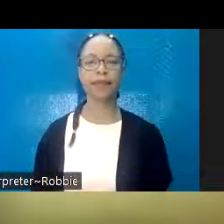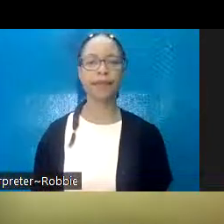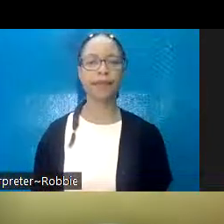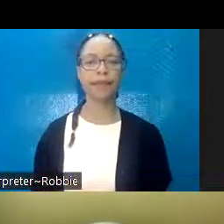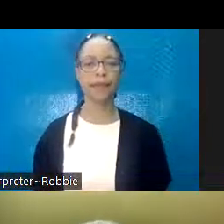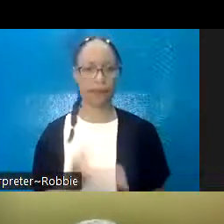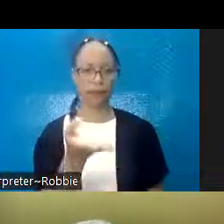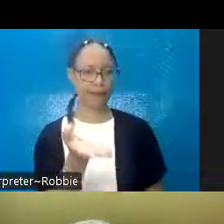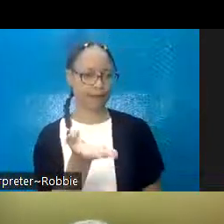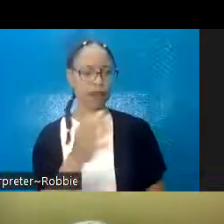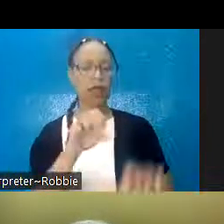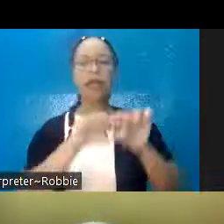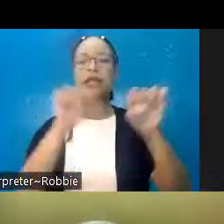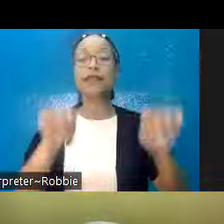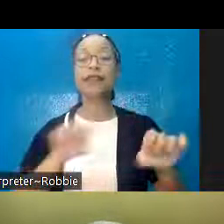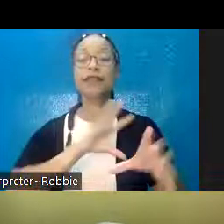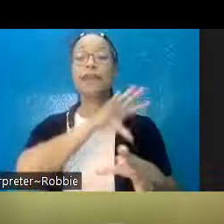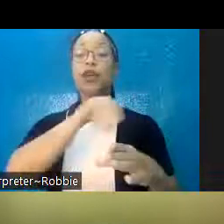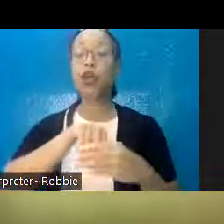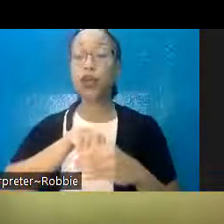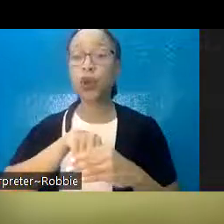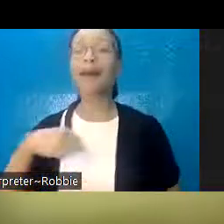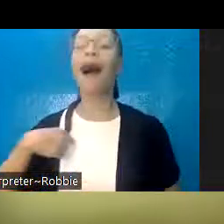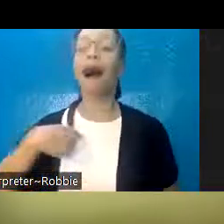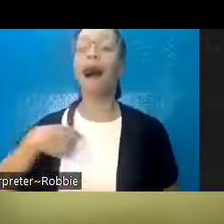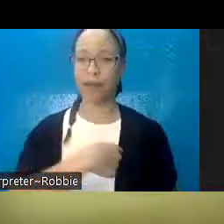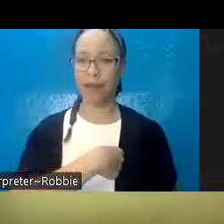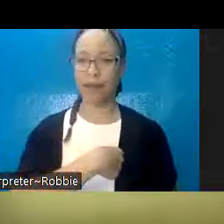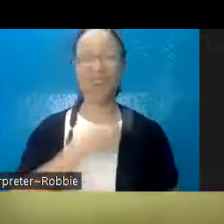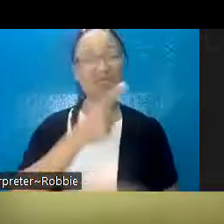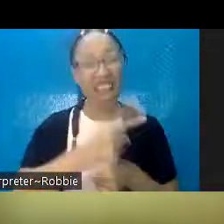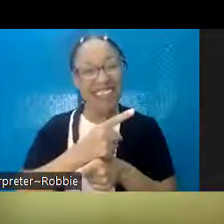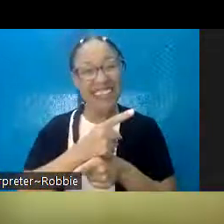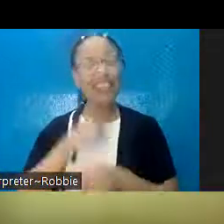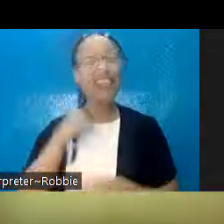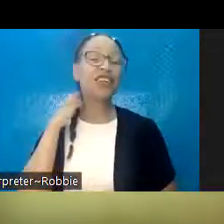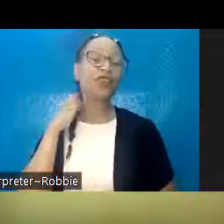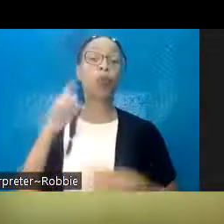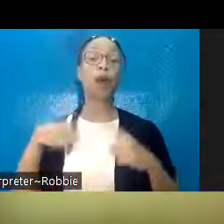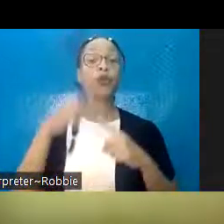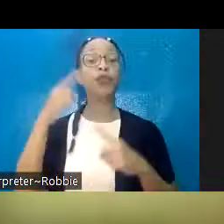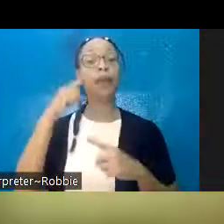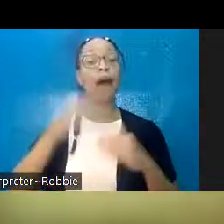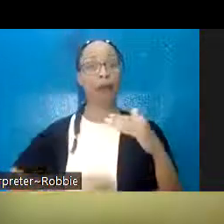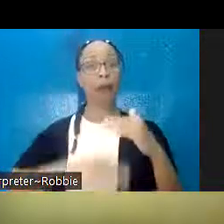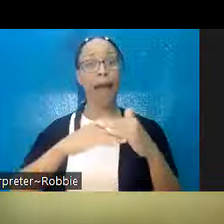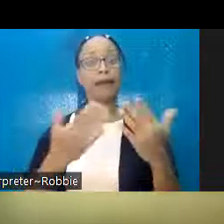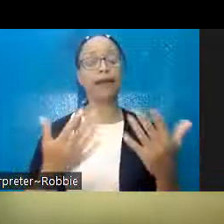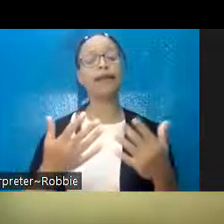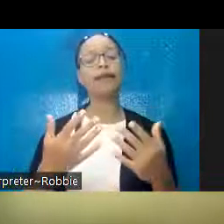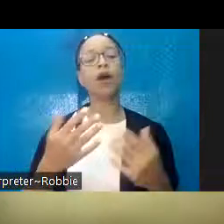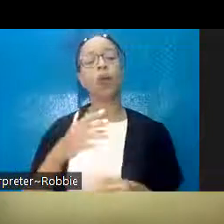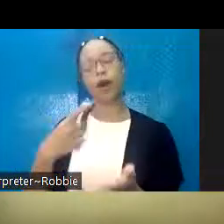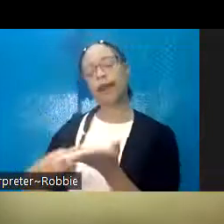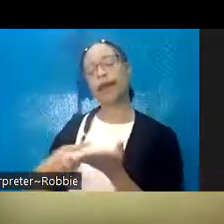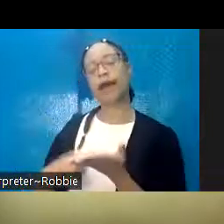The system includes us, right? So fundamentally, when we think about capacities, we're talking about our